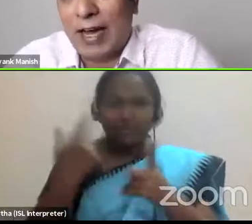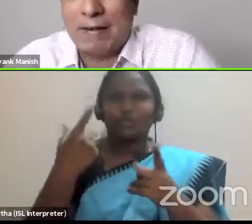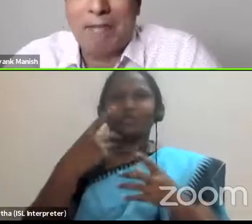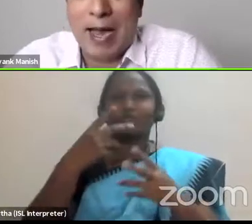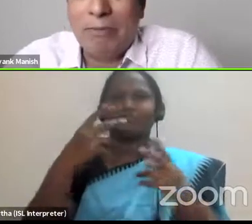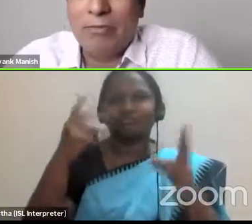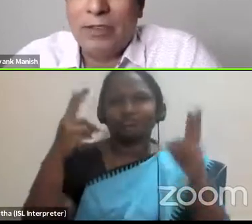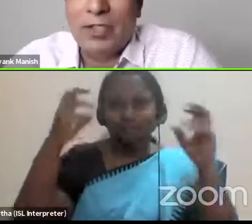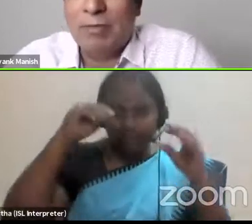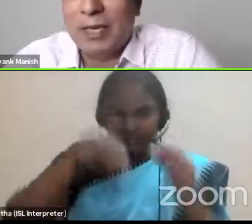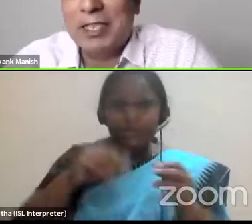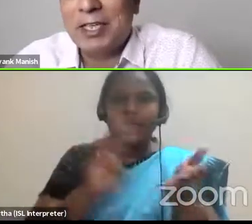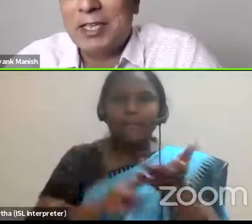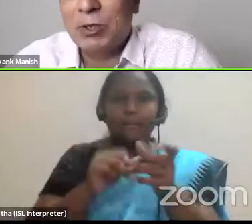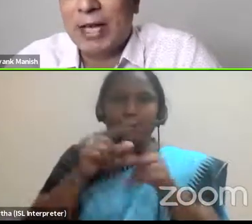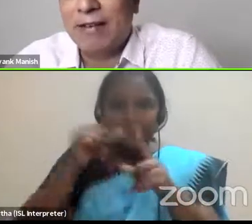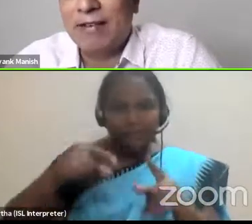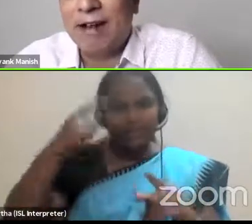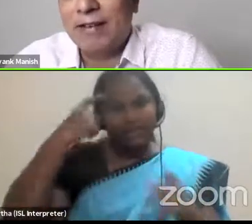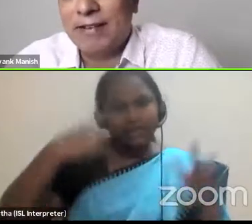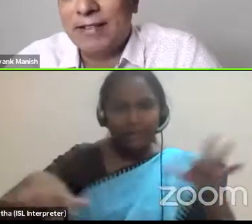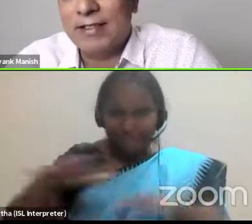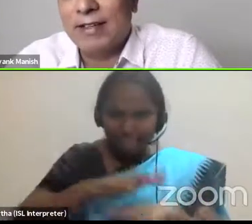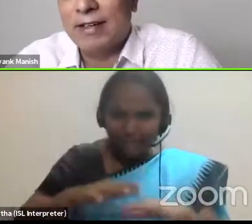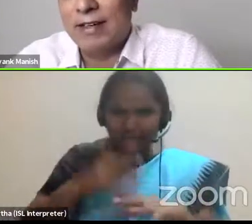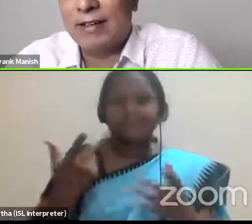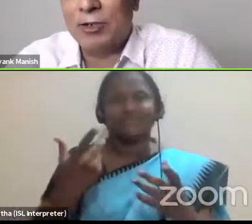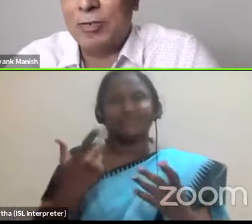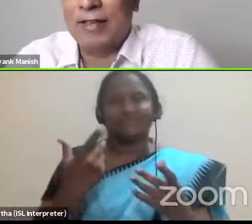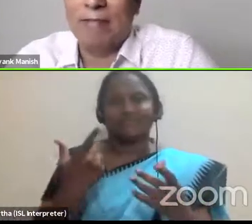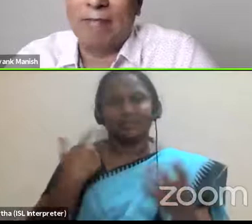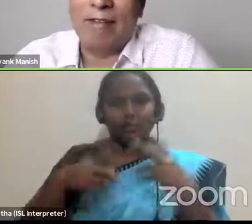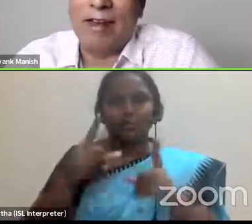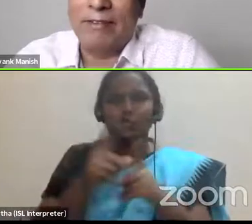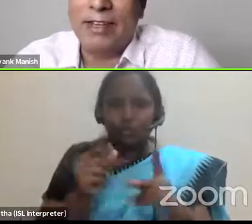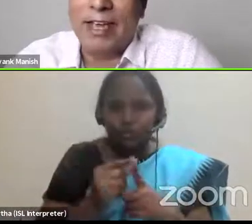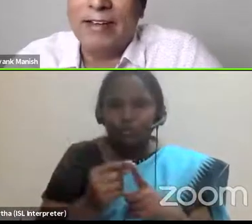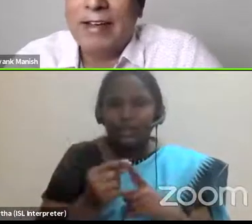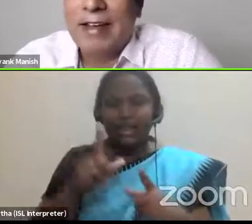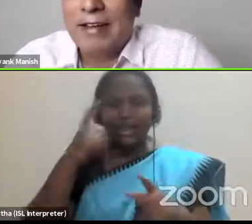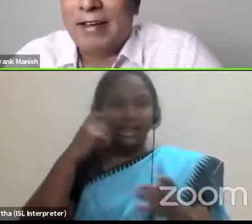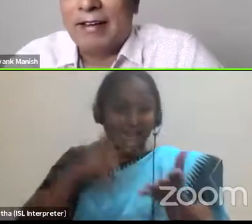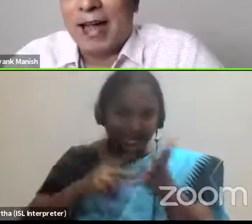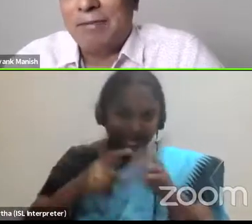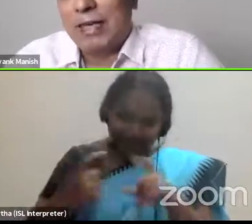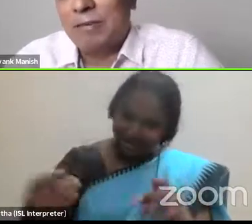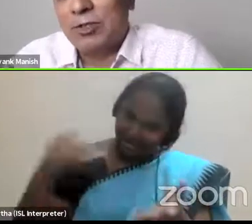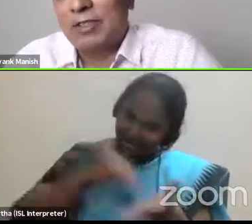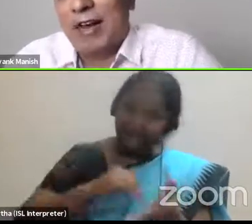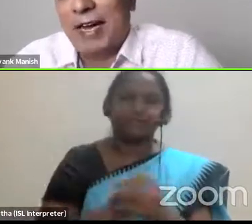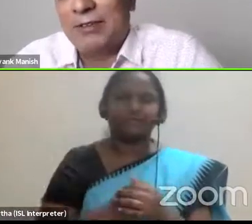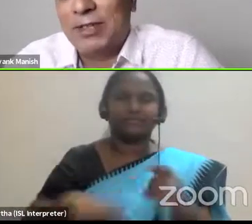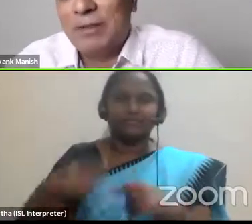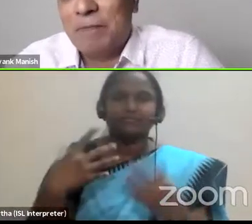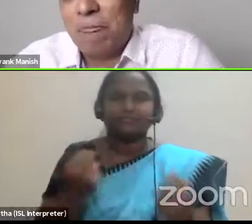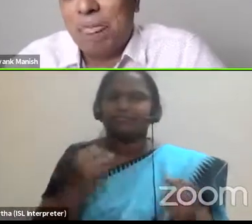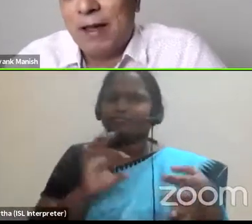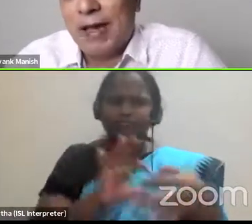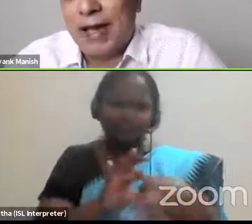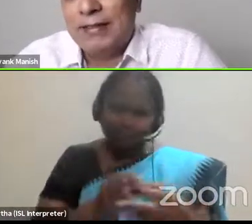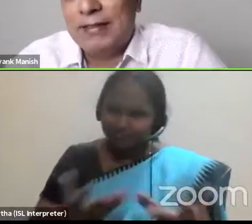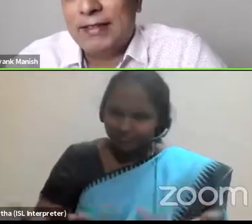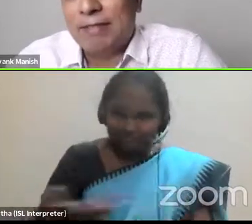of at MAP, which is basically to get an artist to be live again and be able to interact with